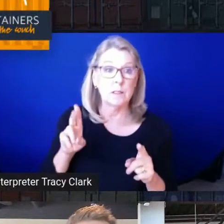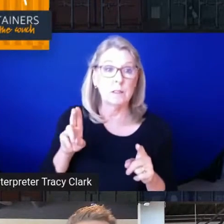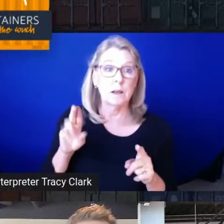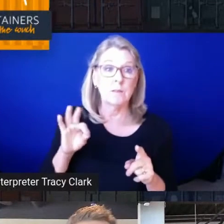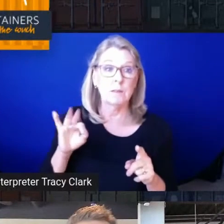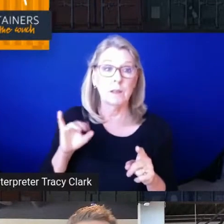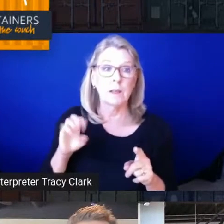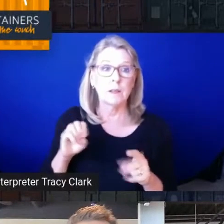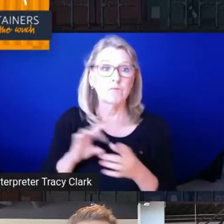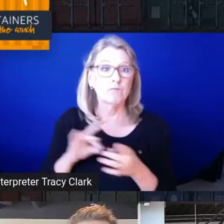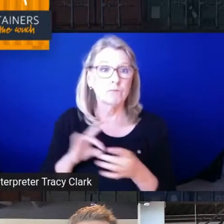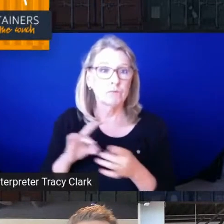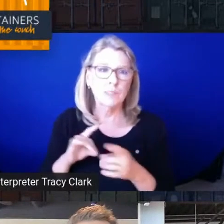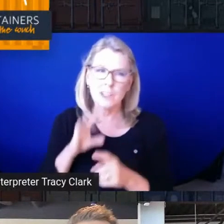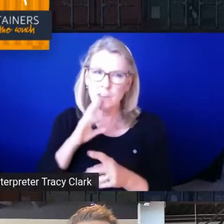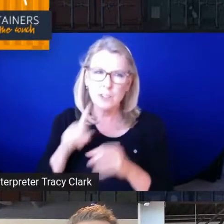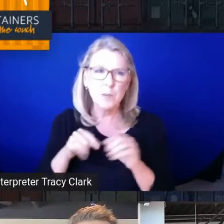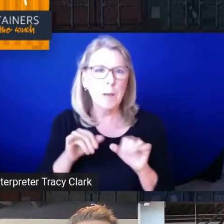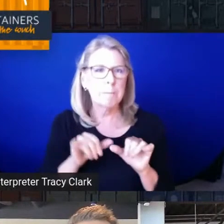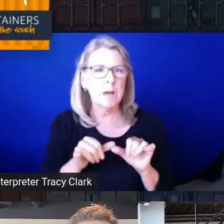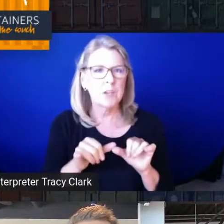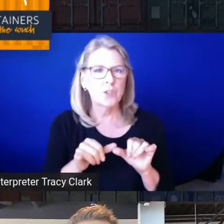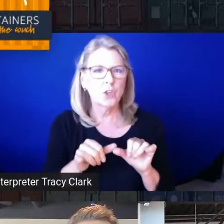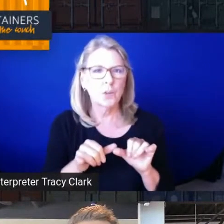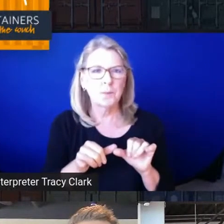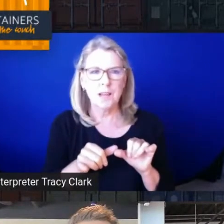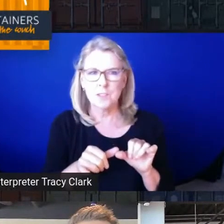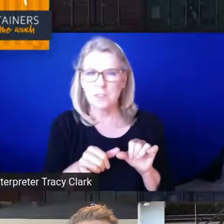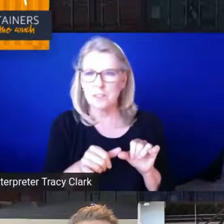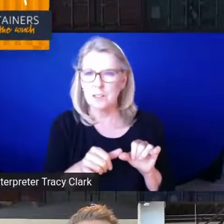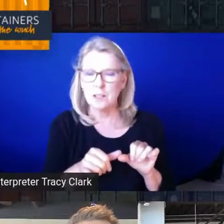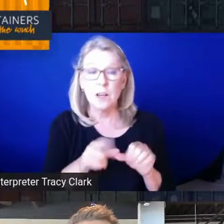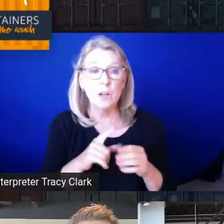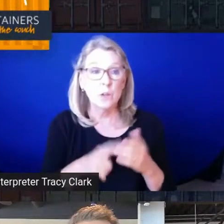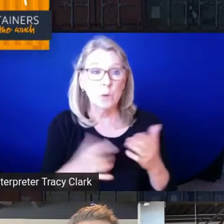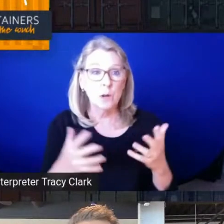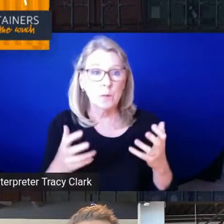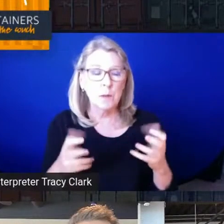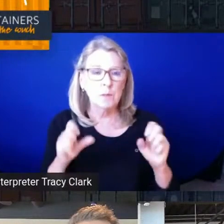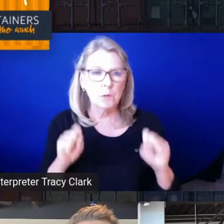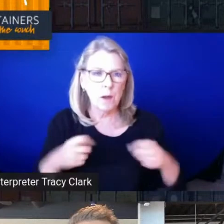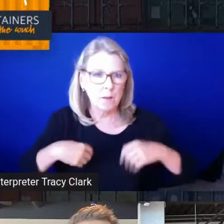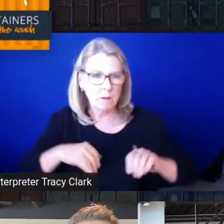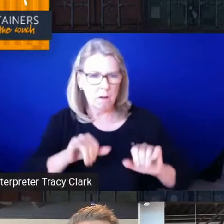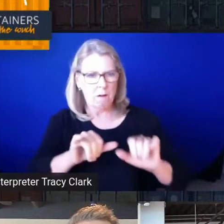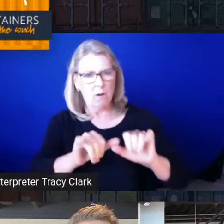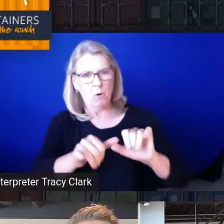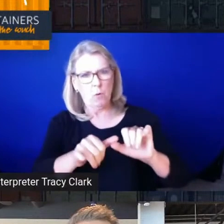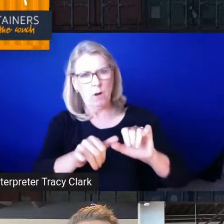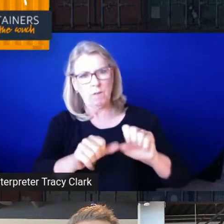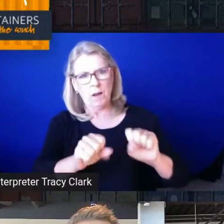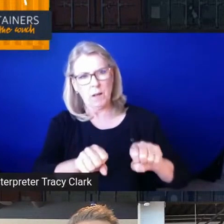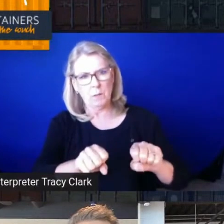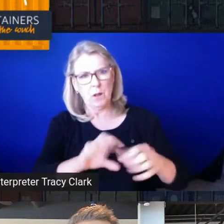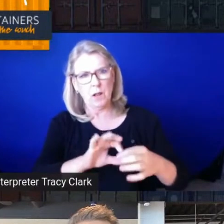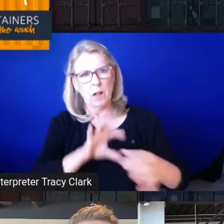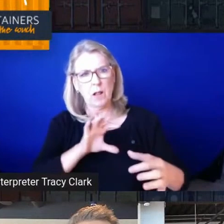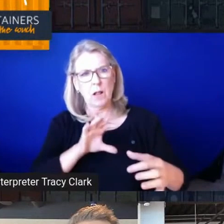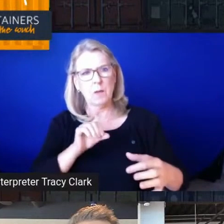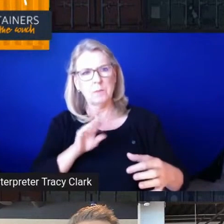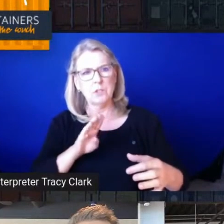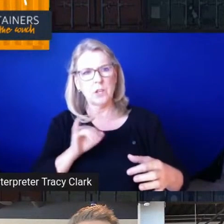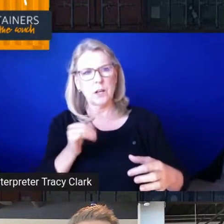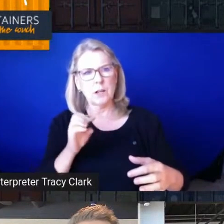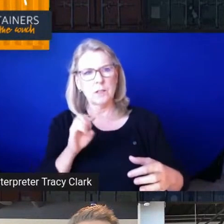about measurement, right? You want to be able to have quantifiable, objective means to determine whether you're moving